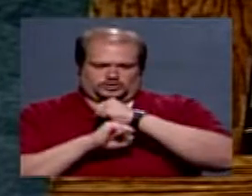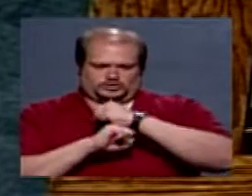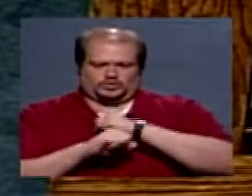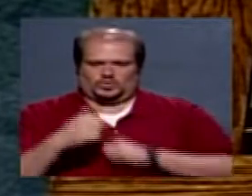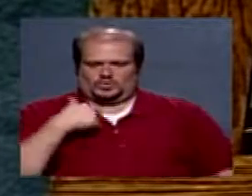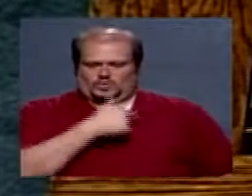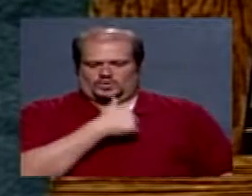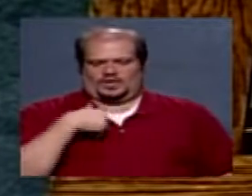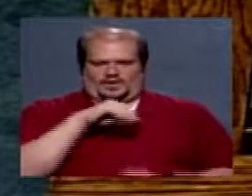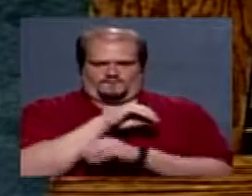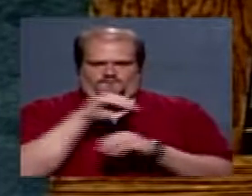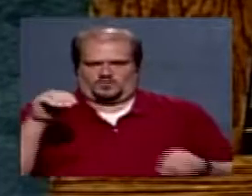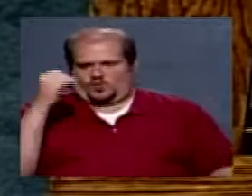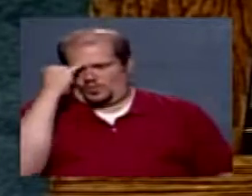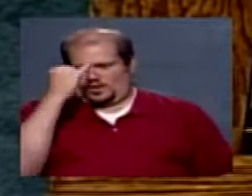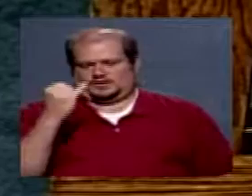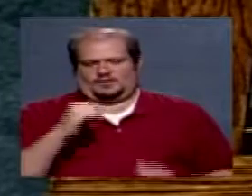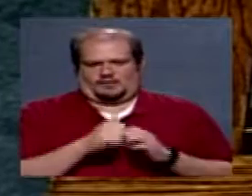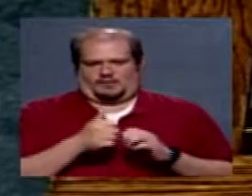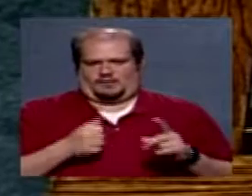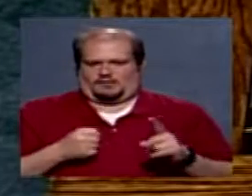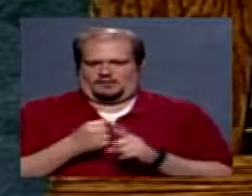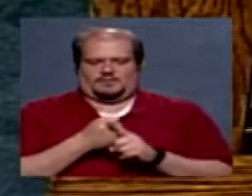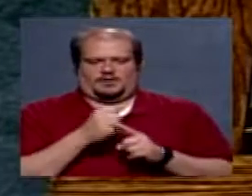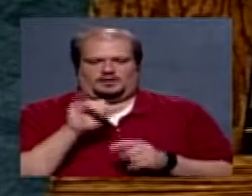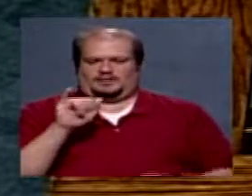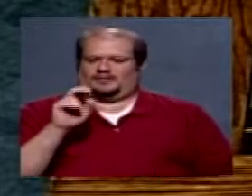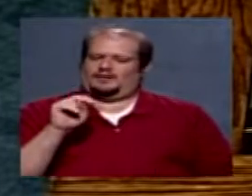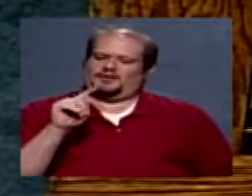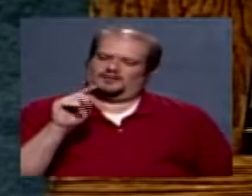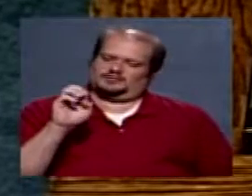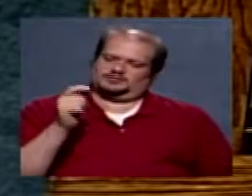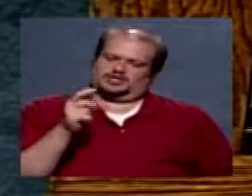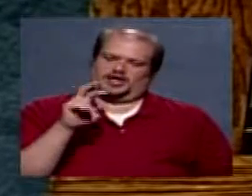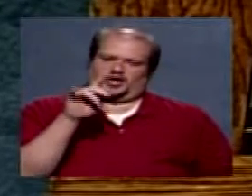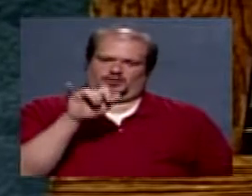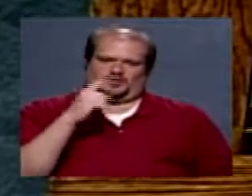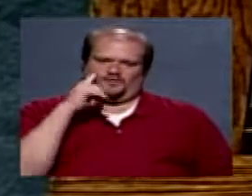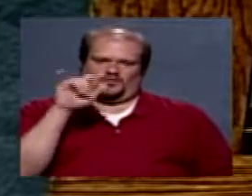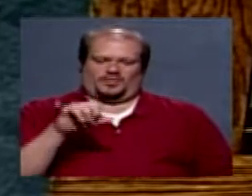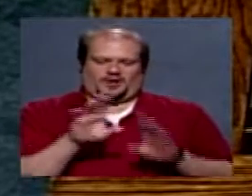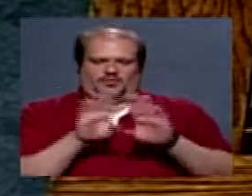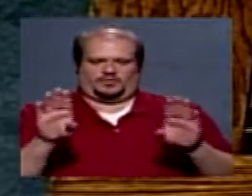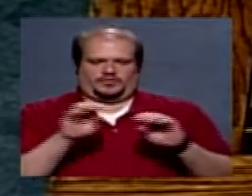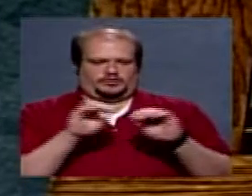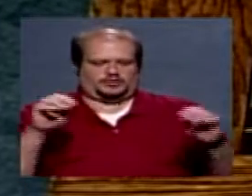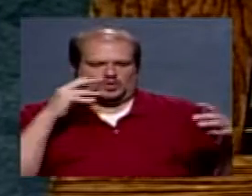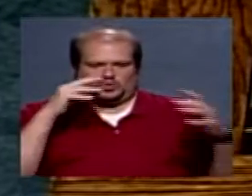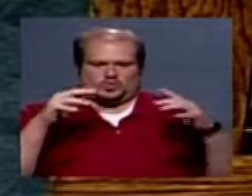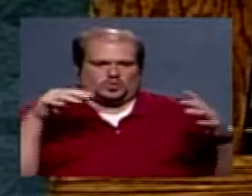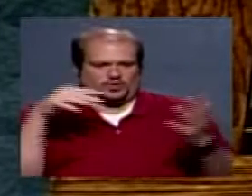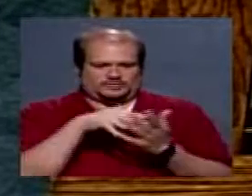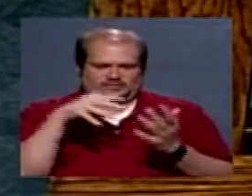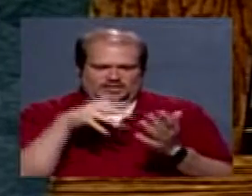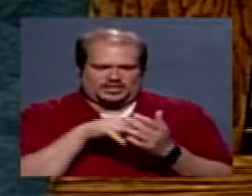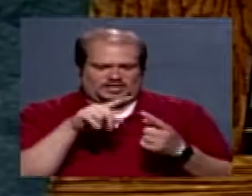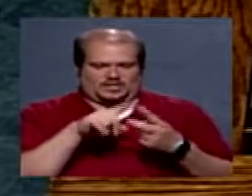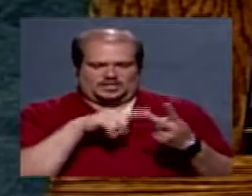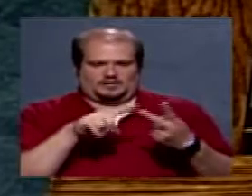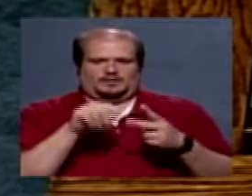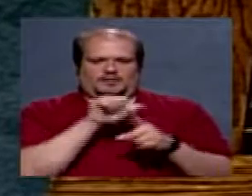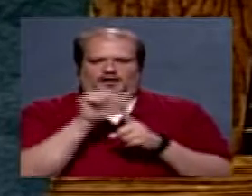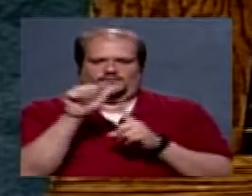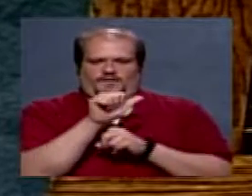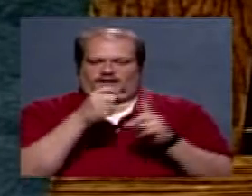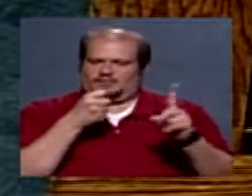we have no idea how it's going to impact the integrity of that wall. There has not been a noise study done. There has not been an